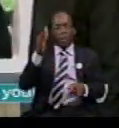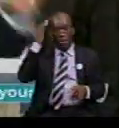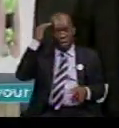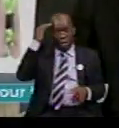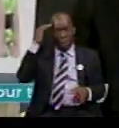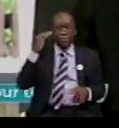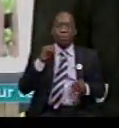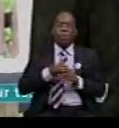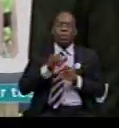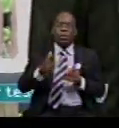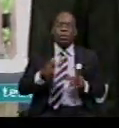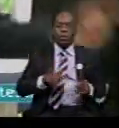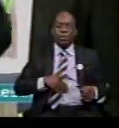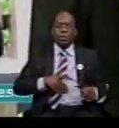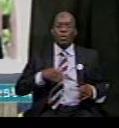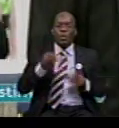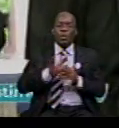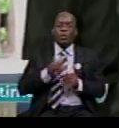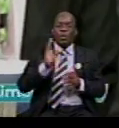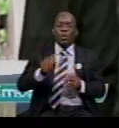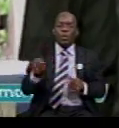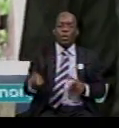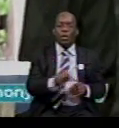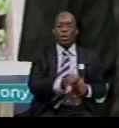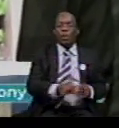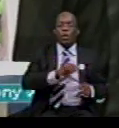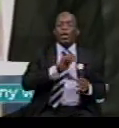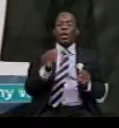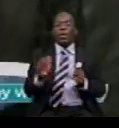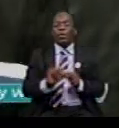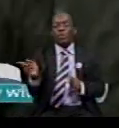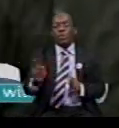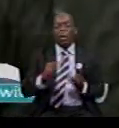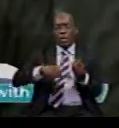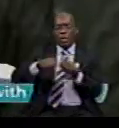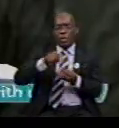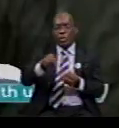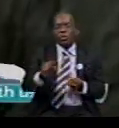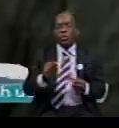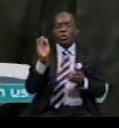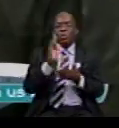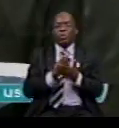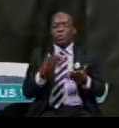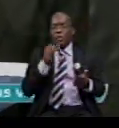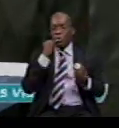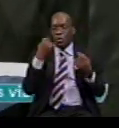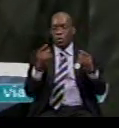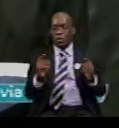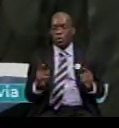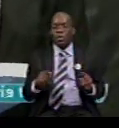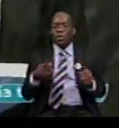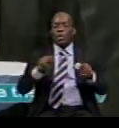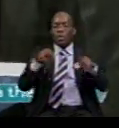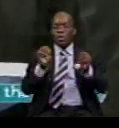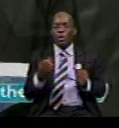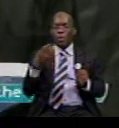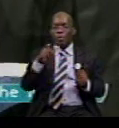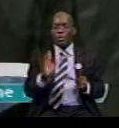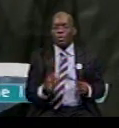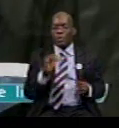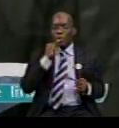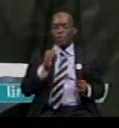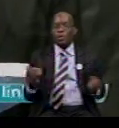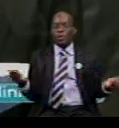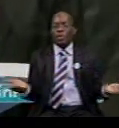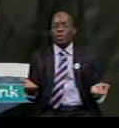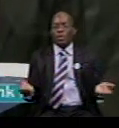your leg. All over you, something is happening now. The power of God is in this place. There